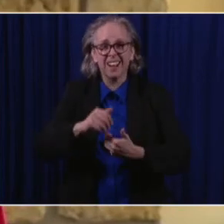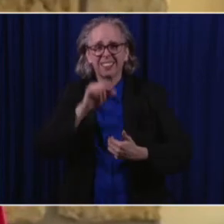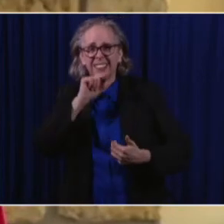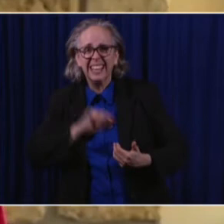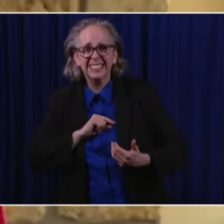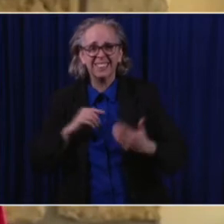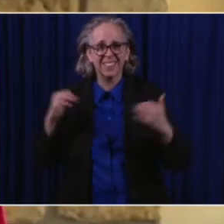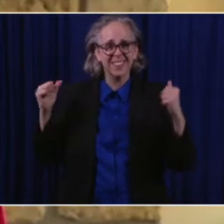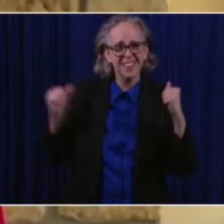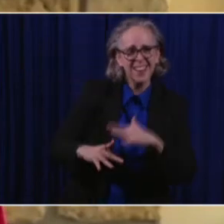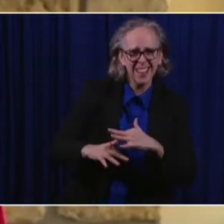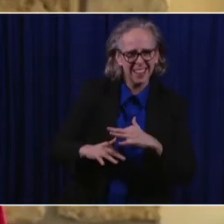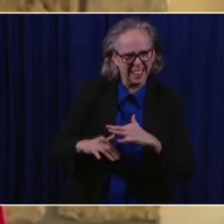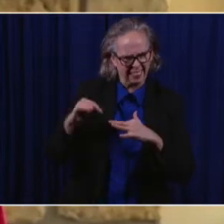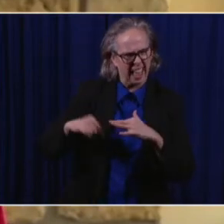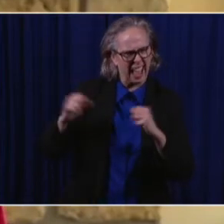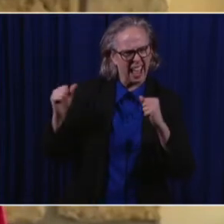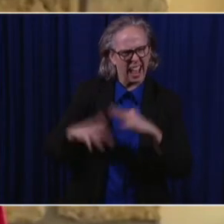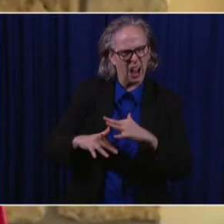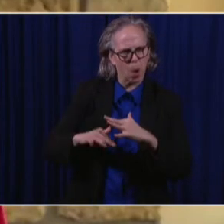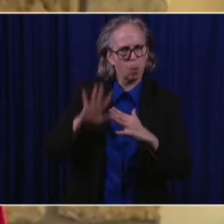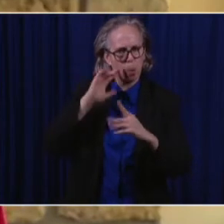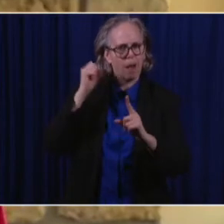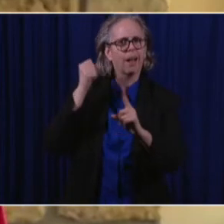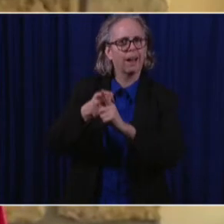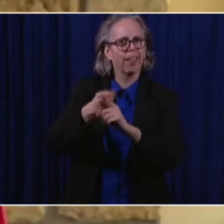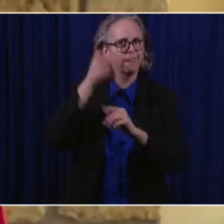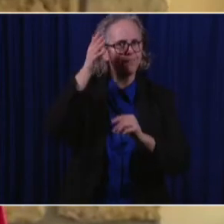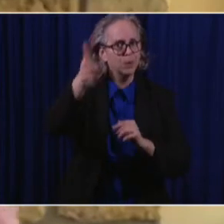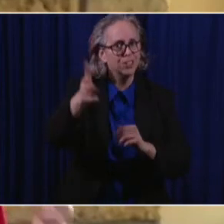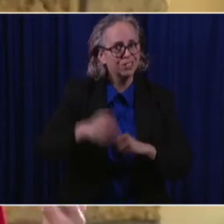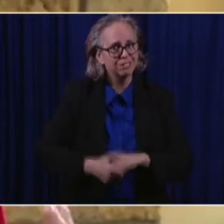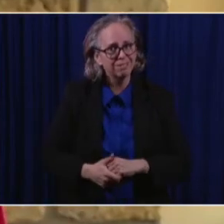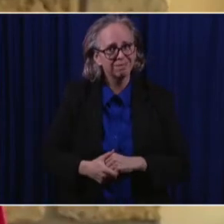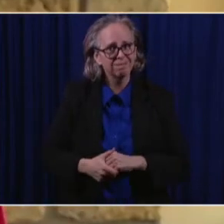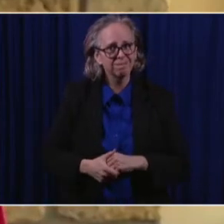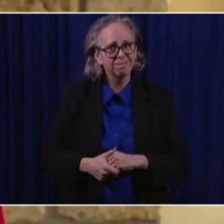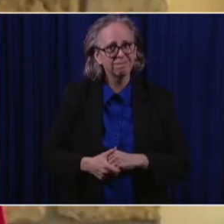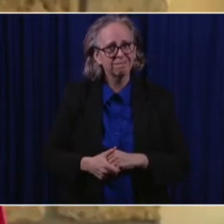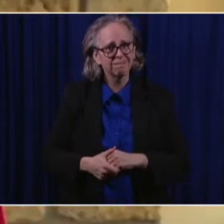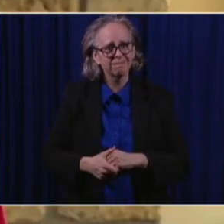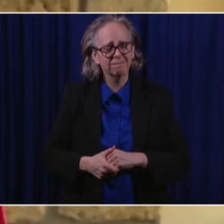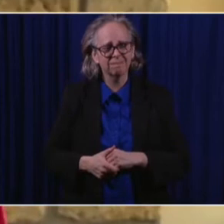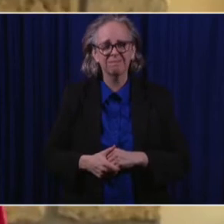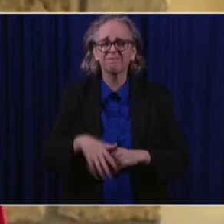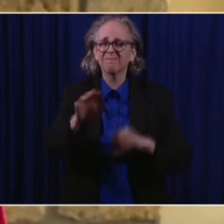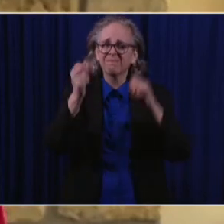that before? What's going to happen, not just at Thanksgiving, but every day.